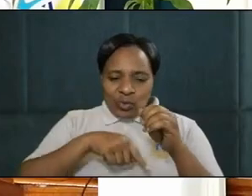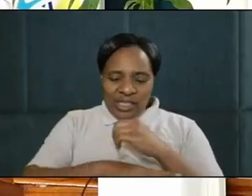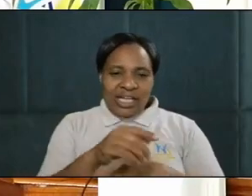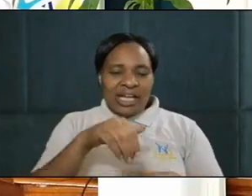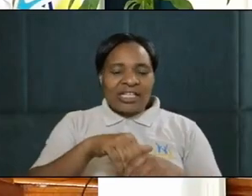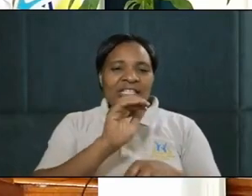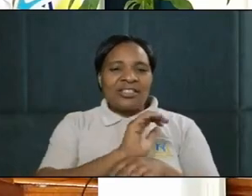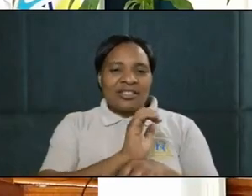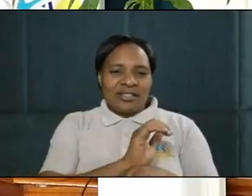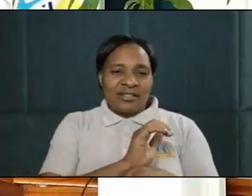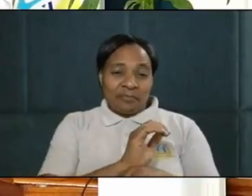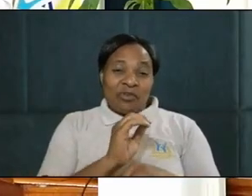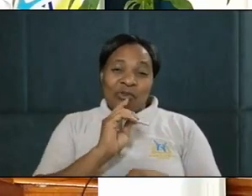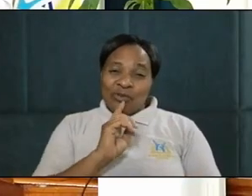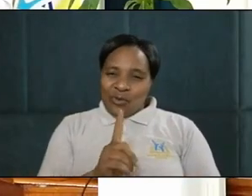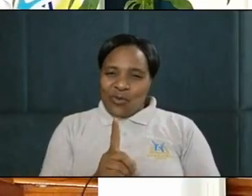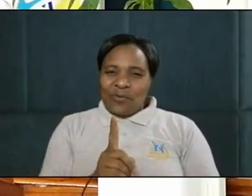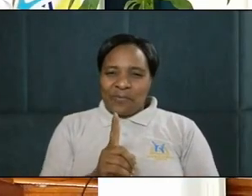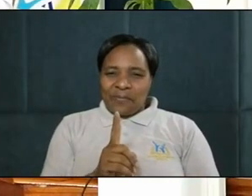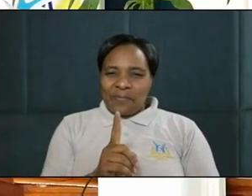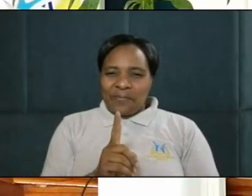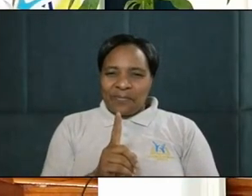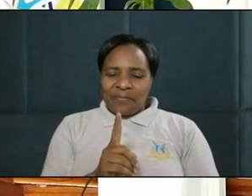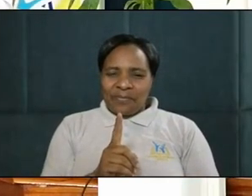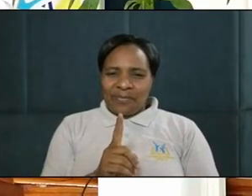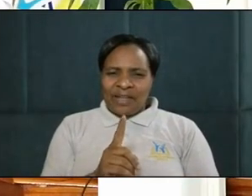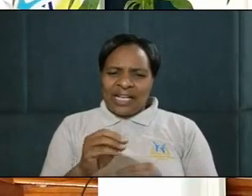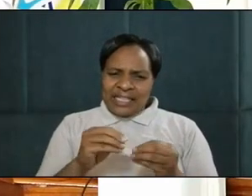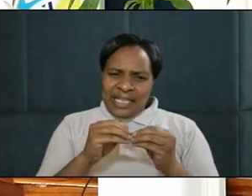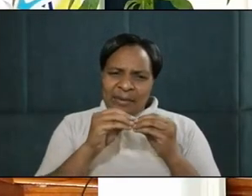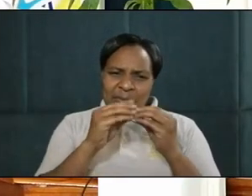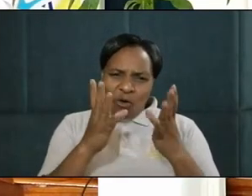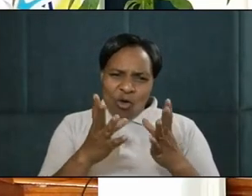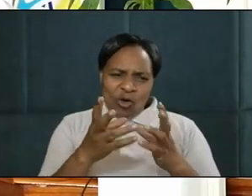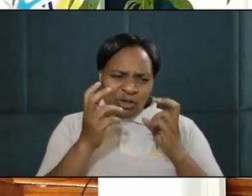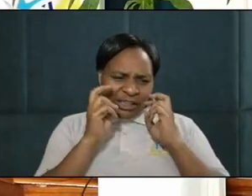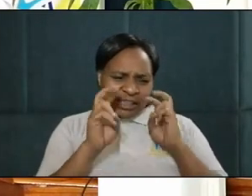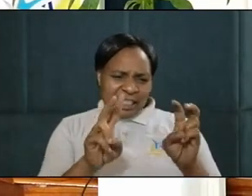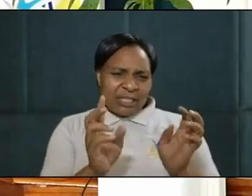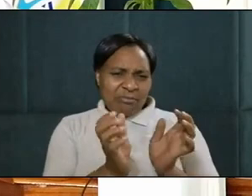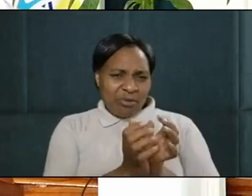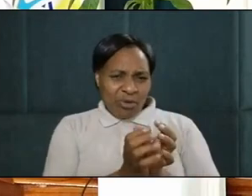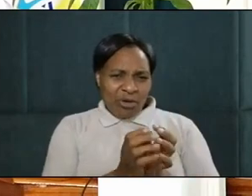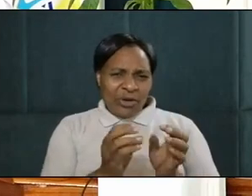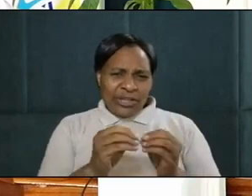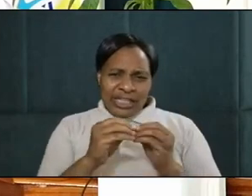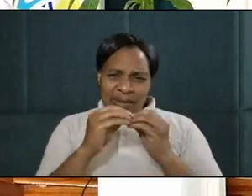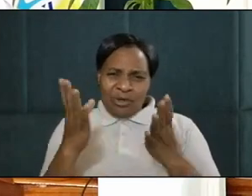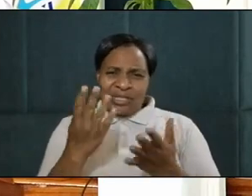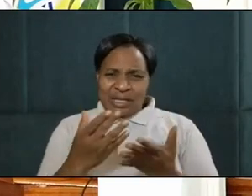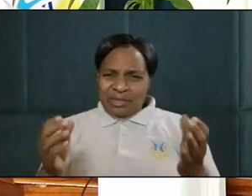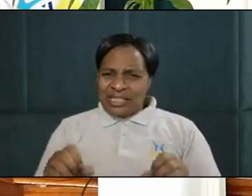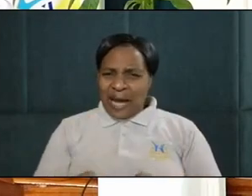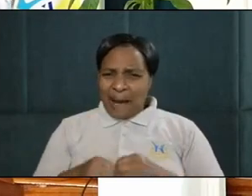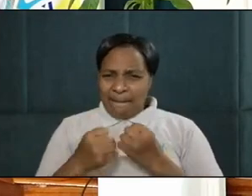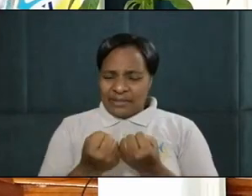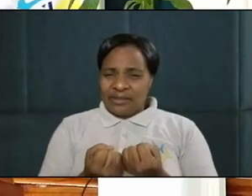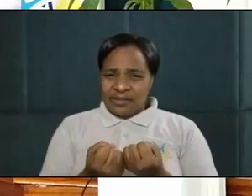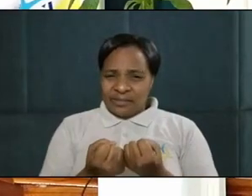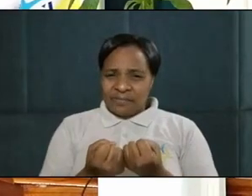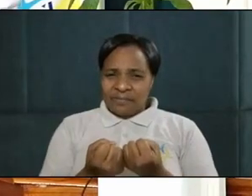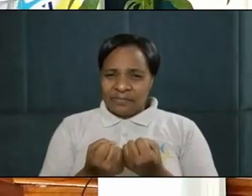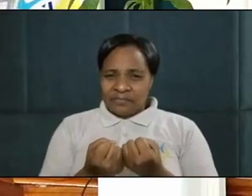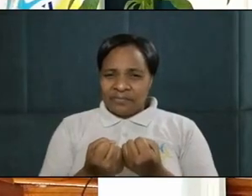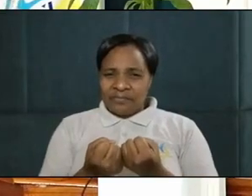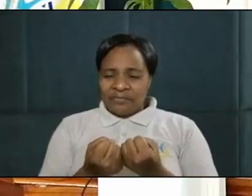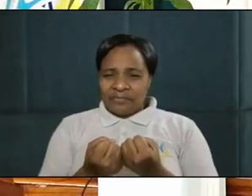temple. Okay, so the mob, after seeing Paul, the mob does something. What does the mob do?